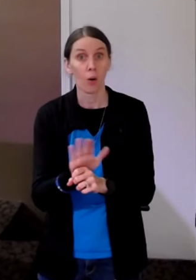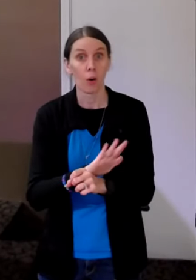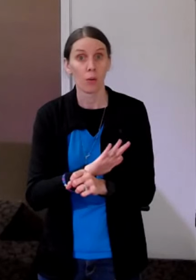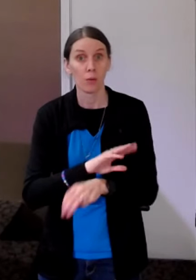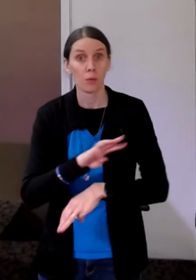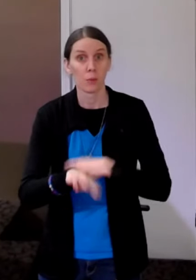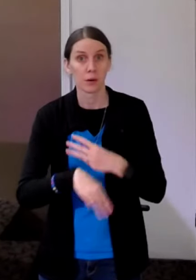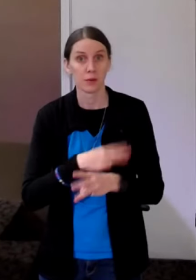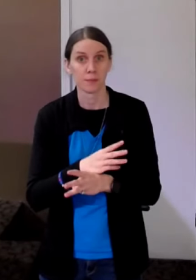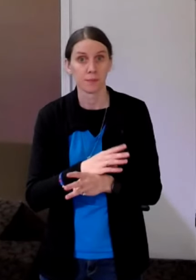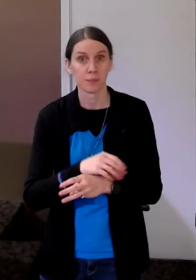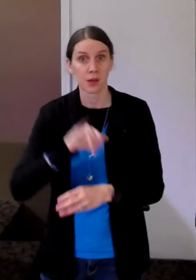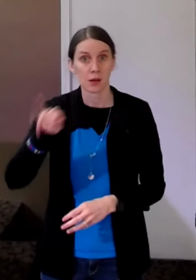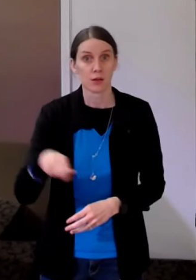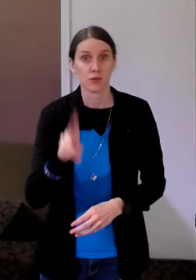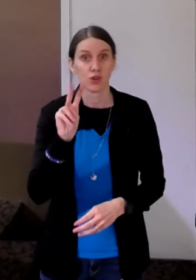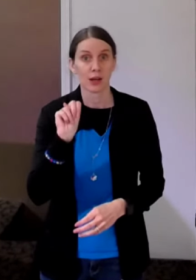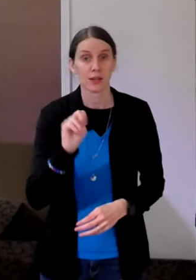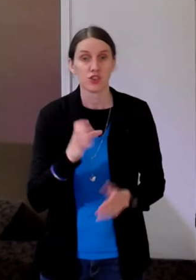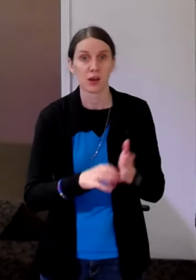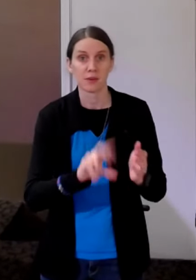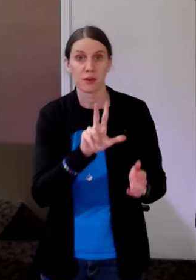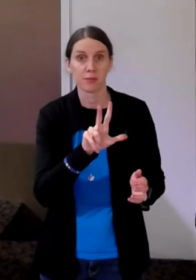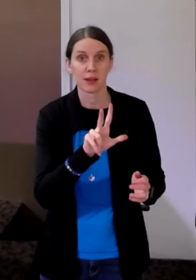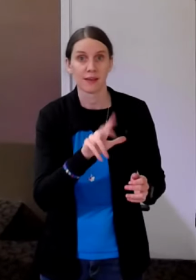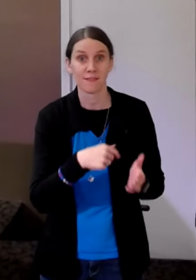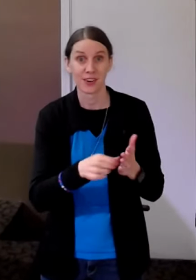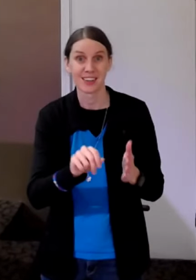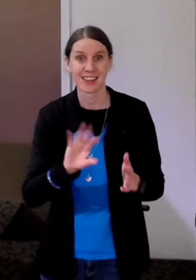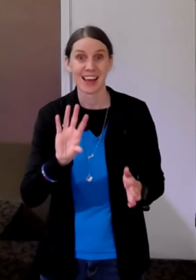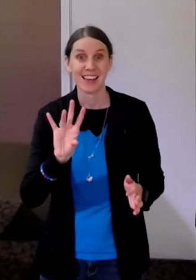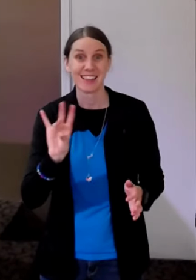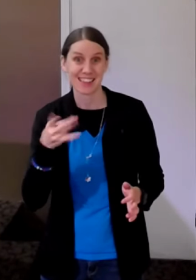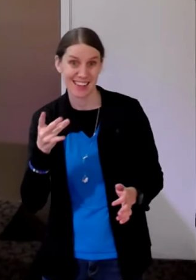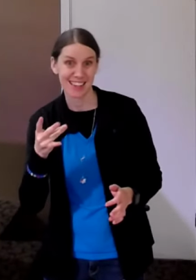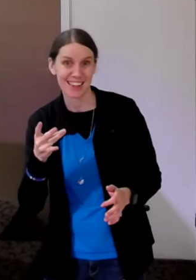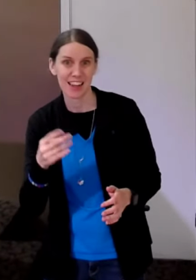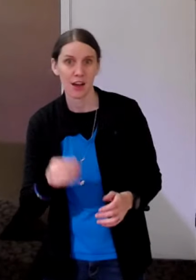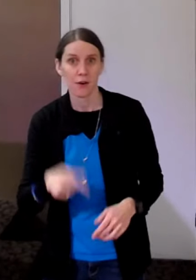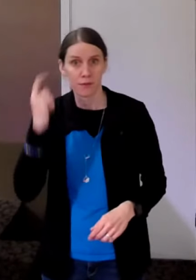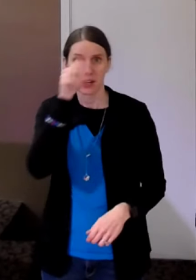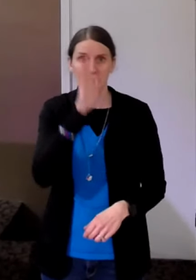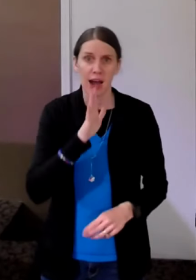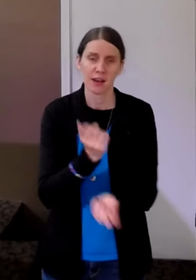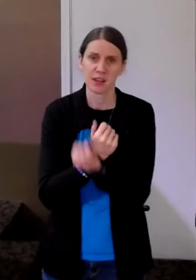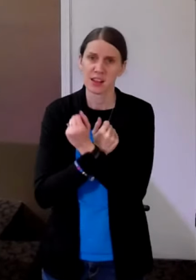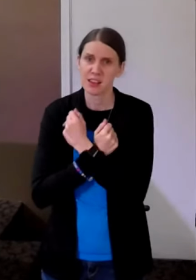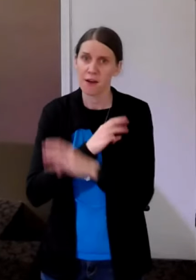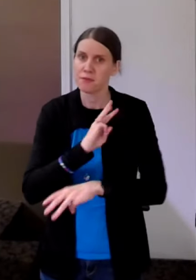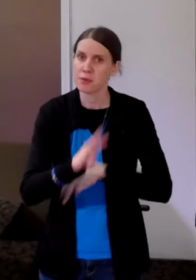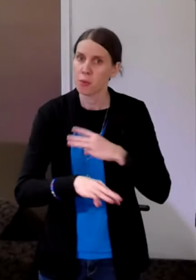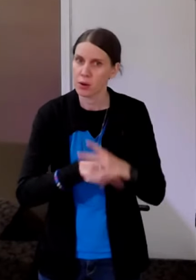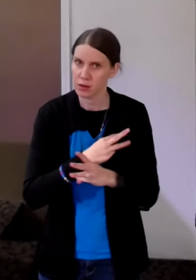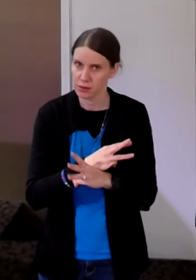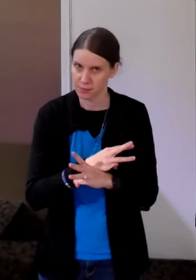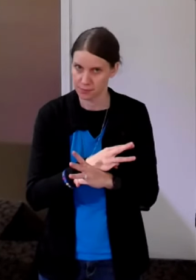In John chapter 3 and verse 16, which most of you are familiar with, it says, "For God so loved the